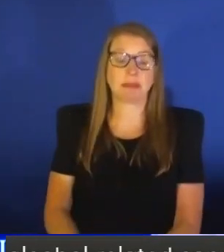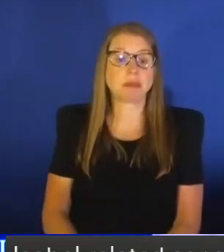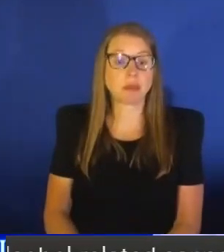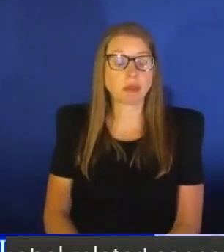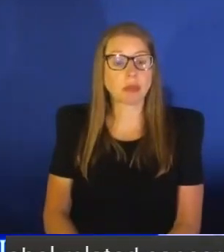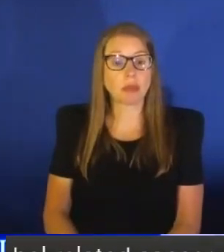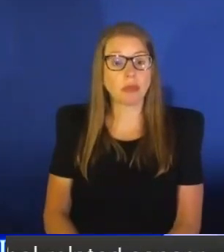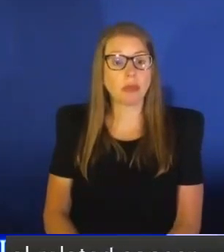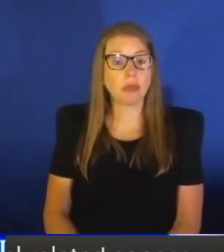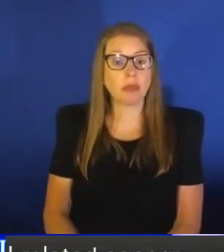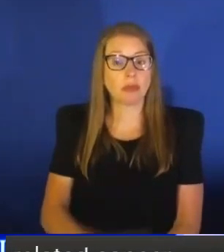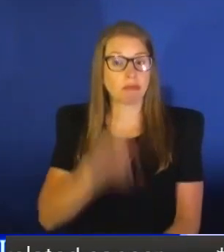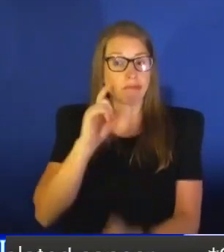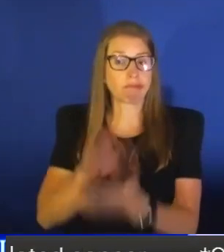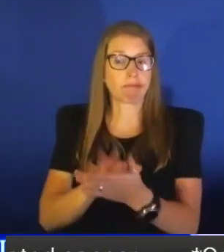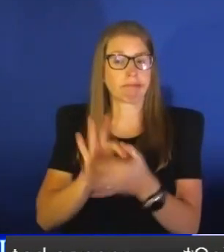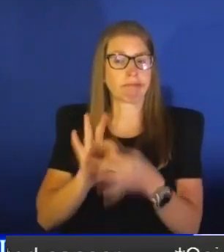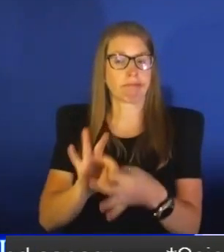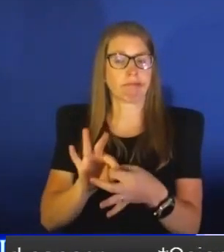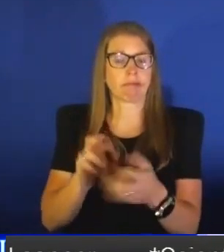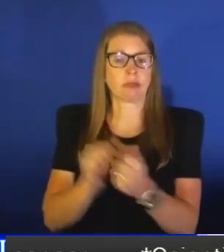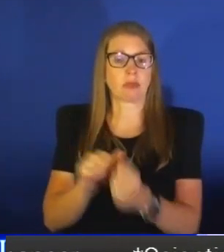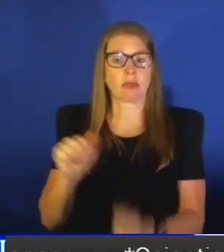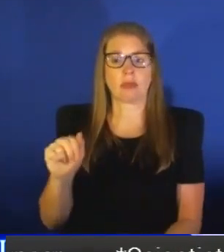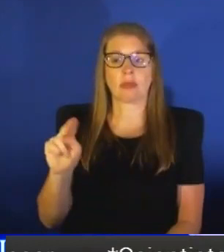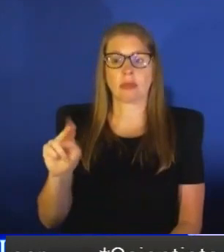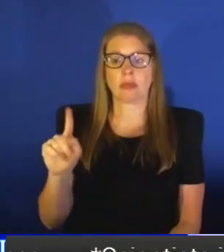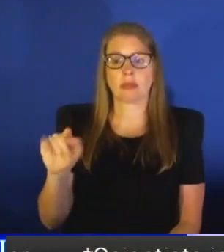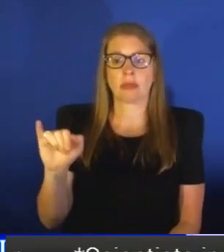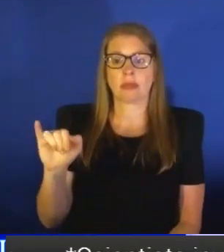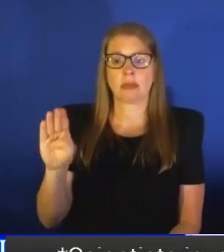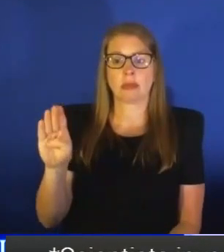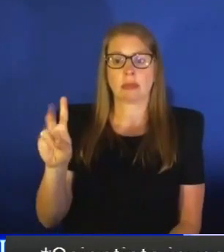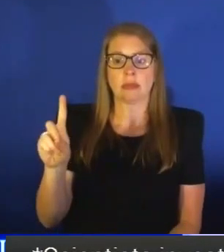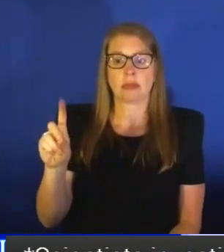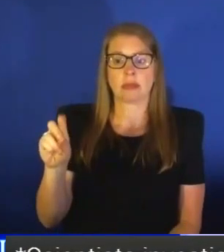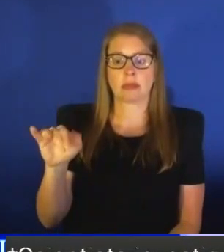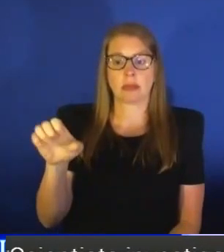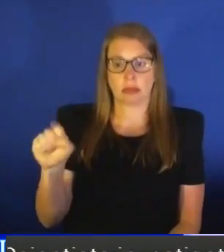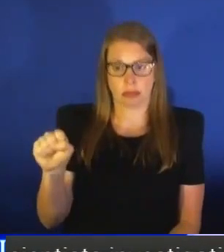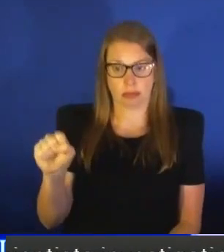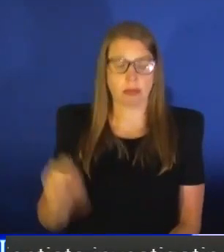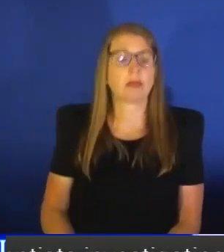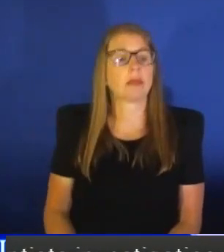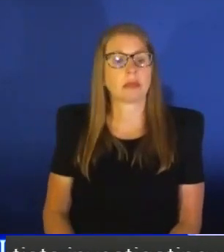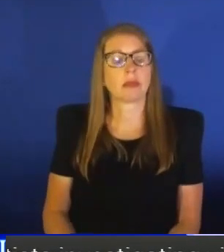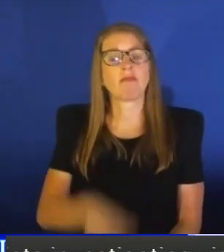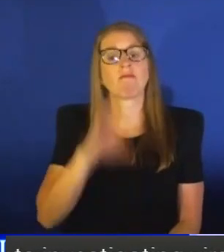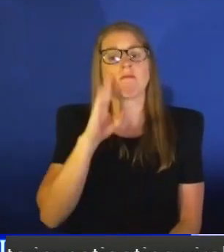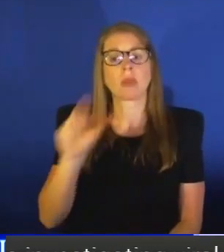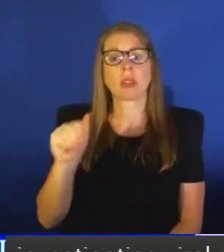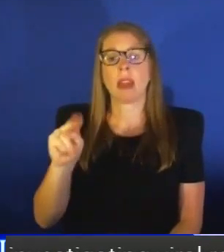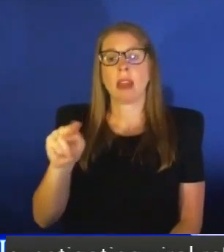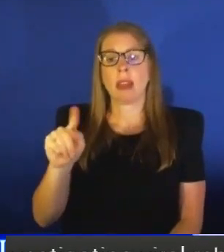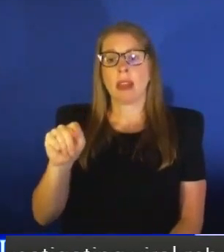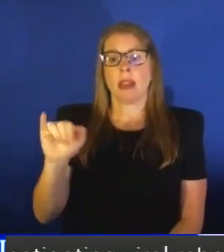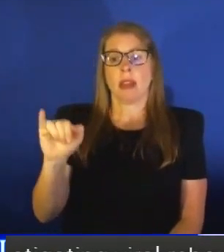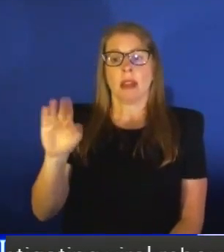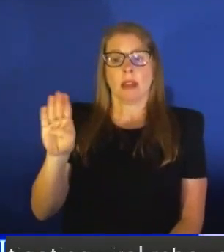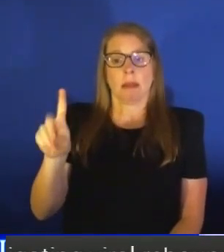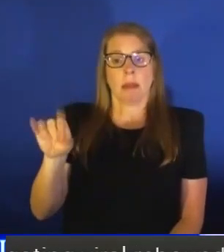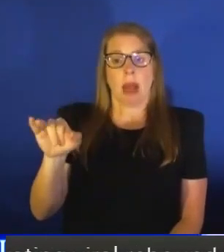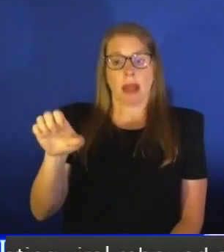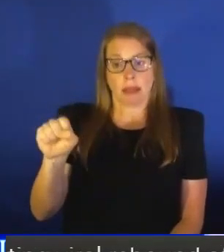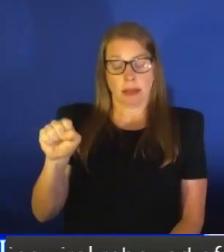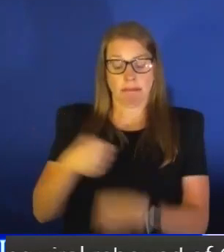is in regards to the antibodies. We know that the antibodies that are created by vaccine